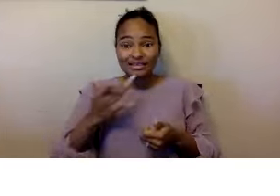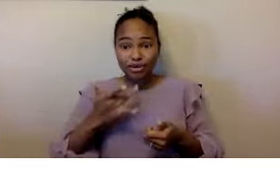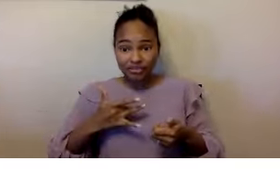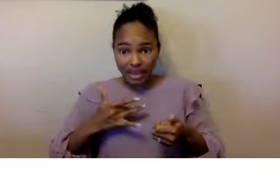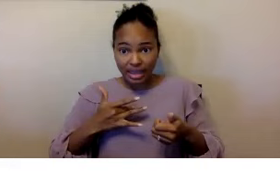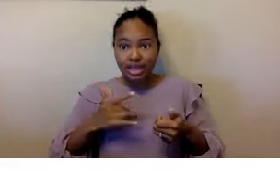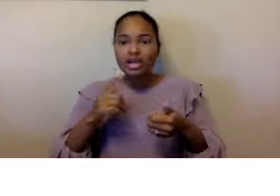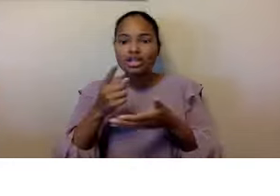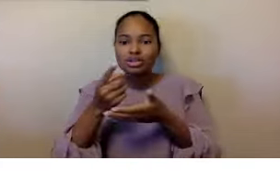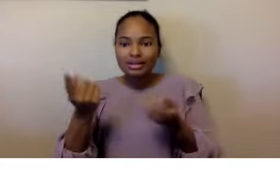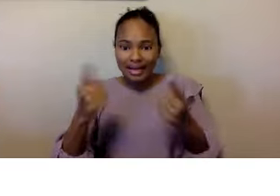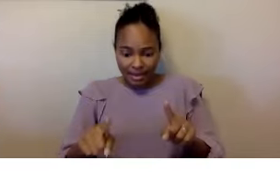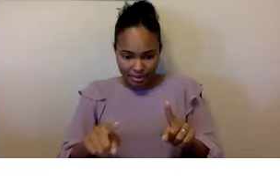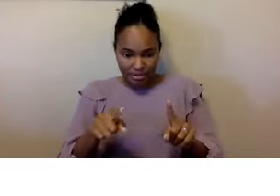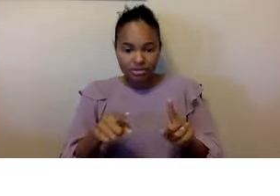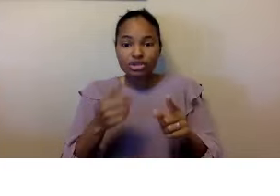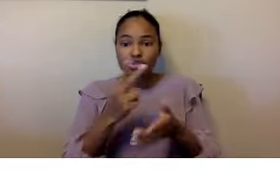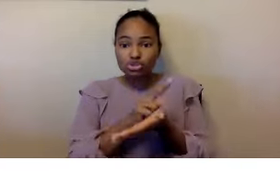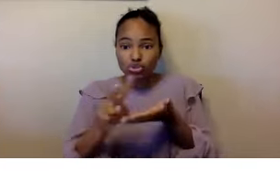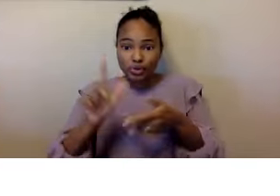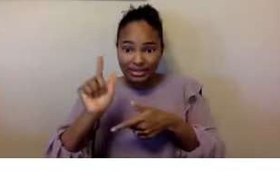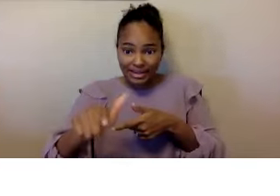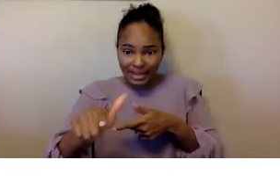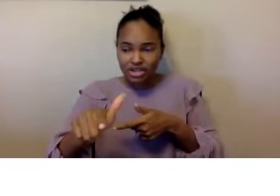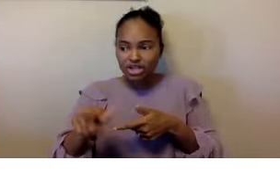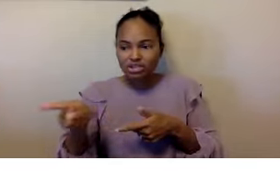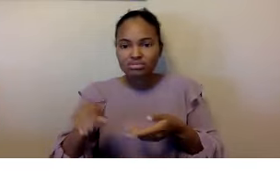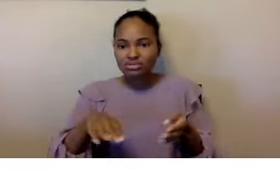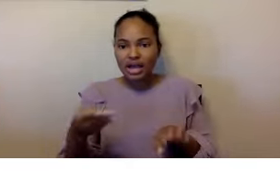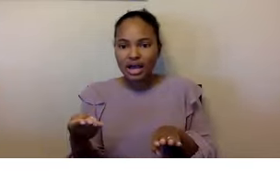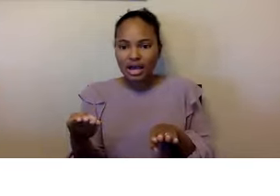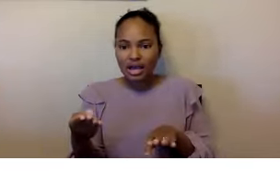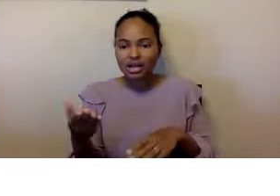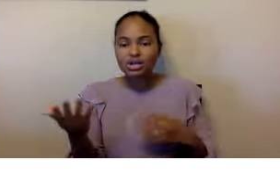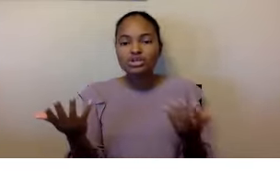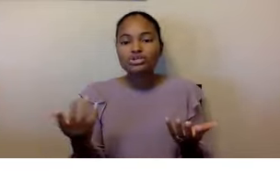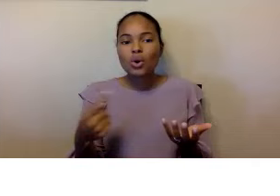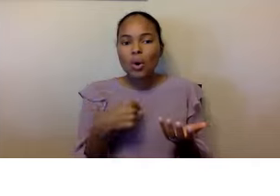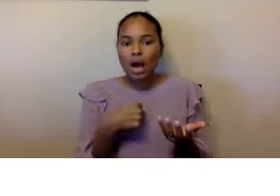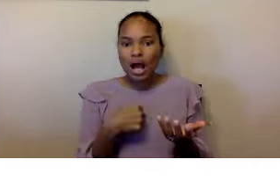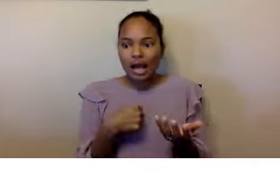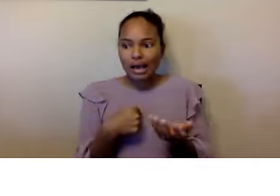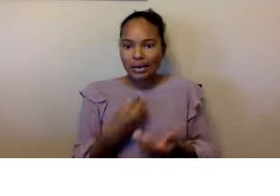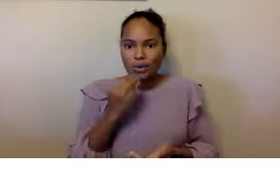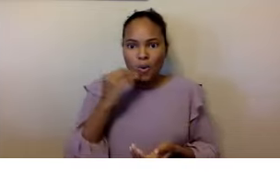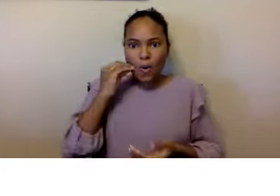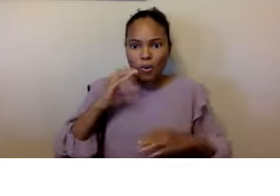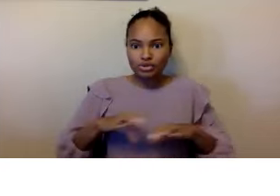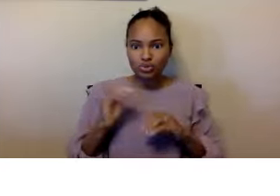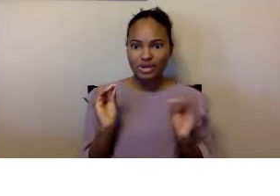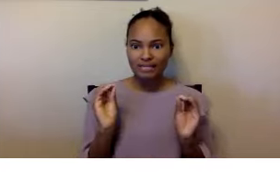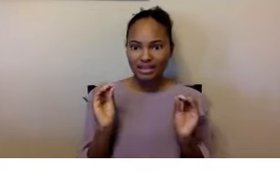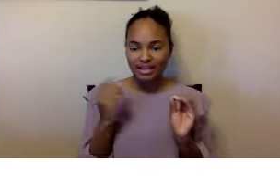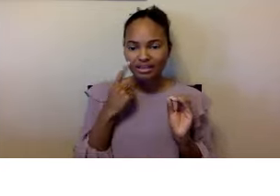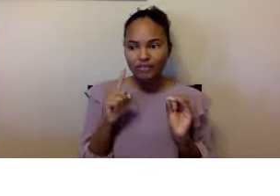So I actually didn't do anything for about 2 or 3 months, even driving my own chair. And, it took